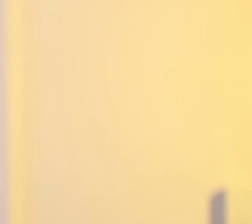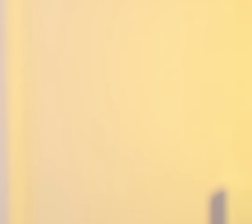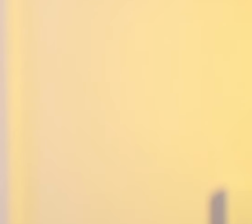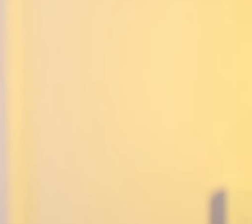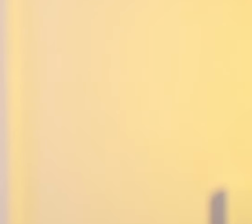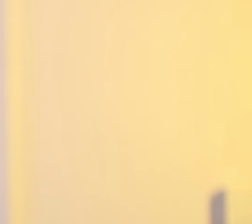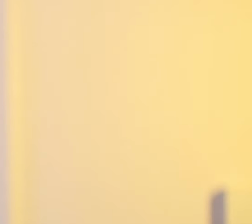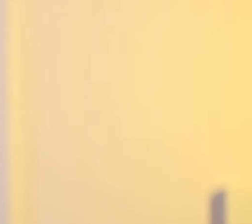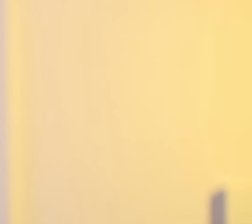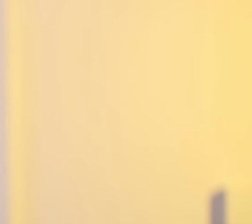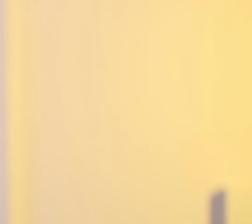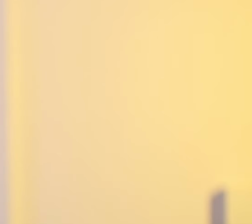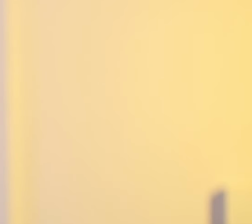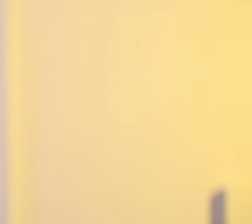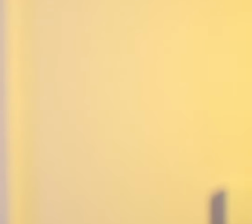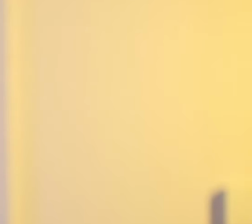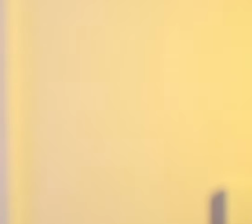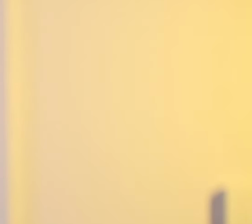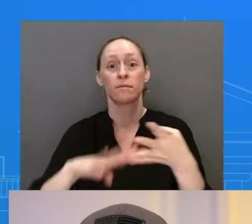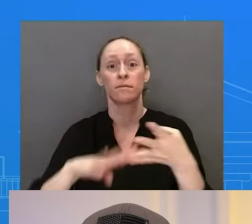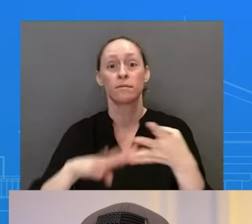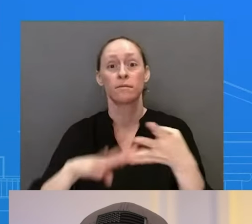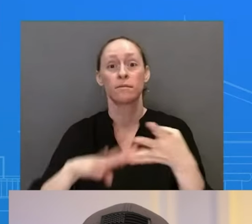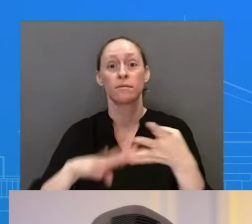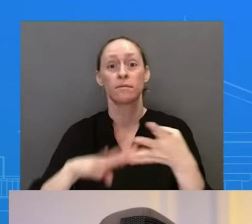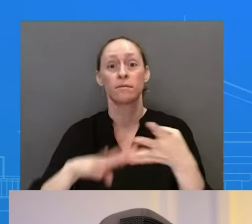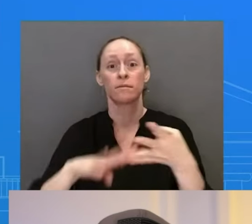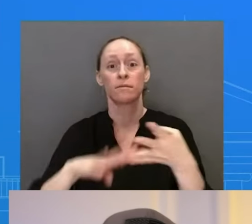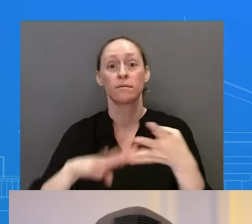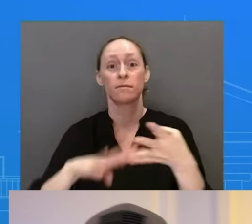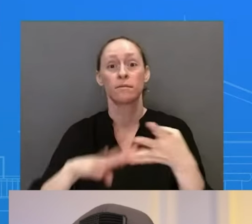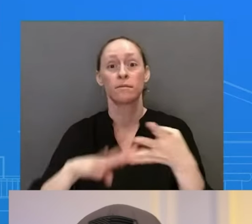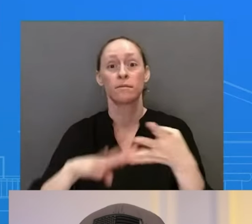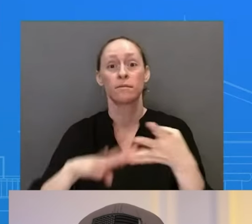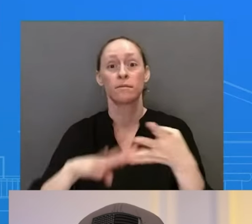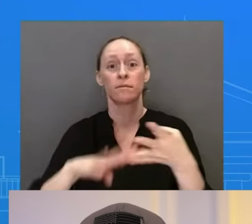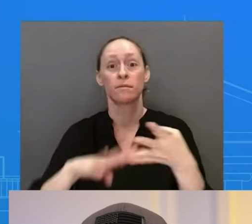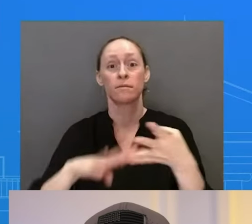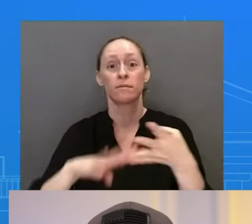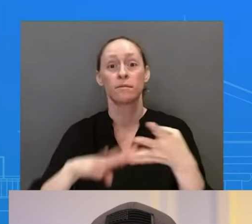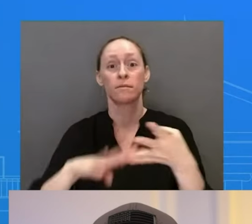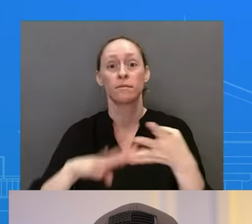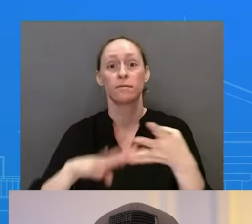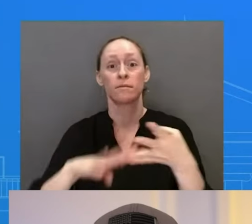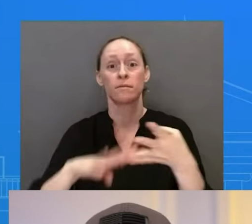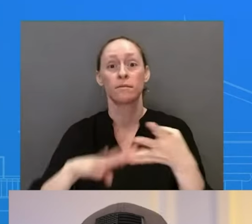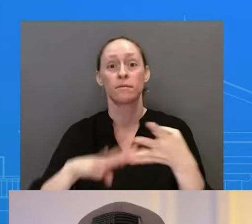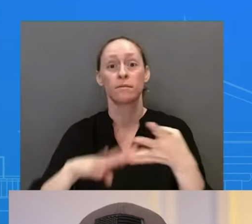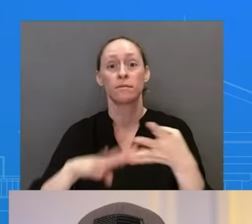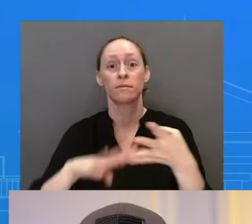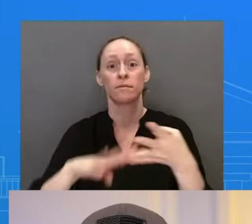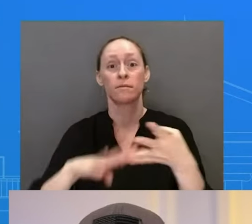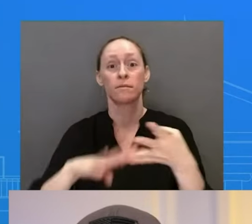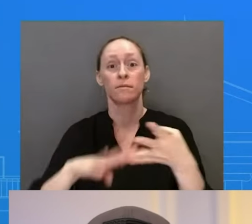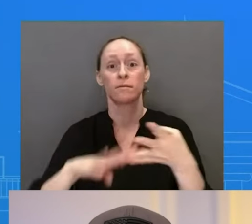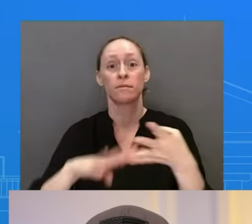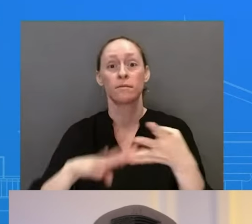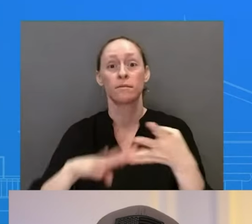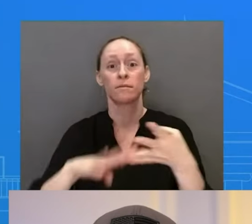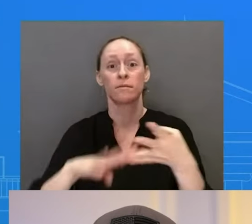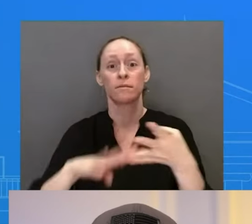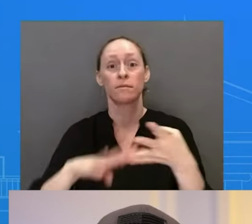the space as well. Well, we got John Kirby here queued up from yesterday's White House press briefing, being asked this question about